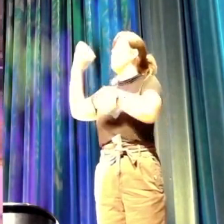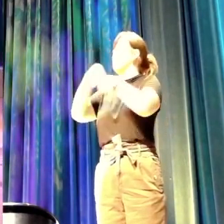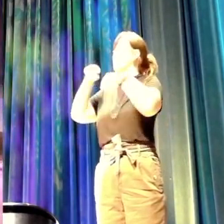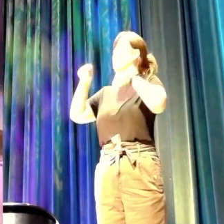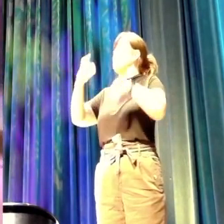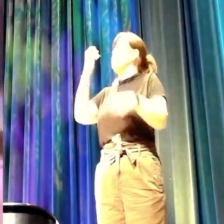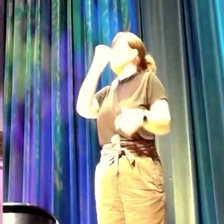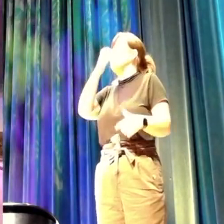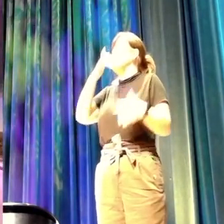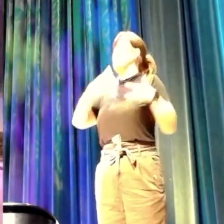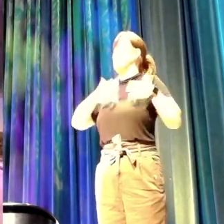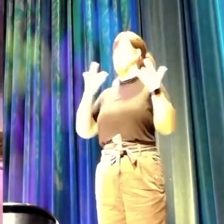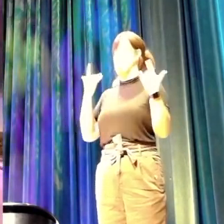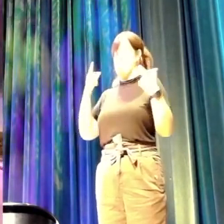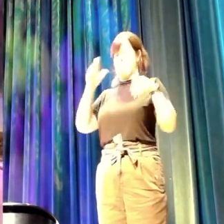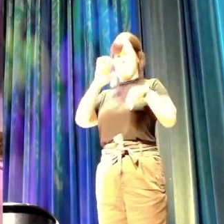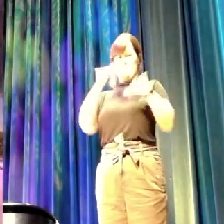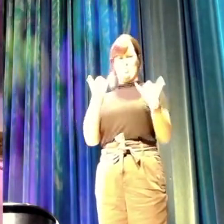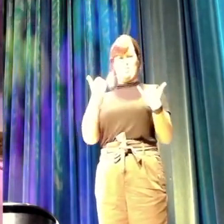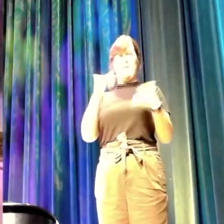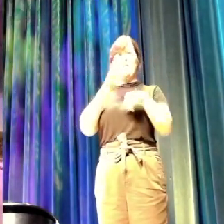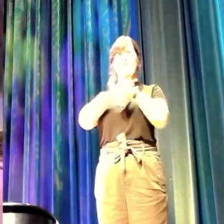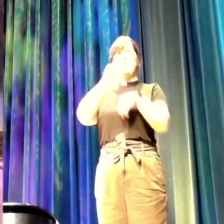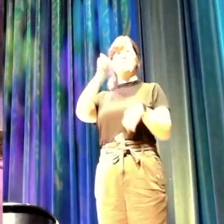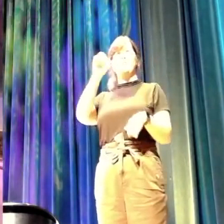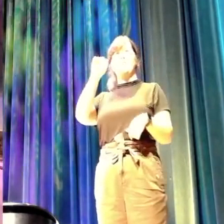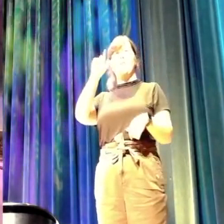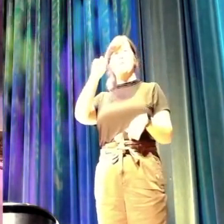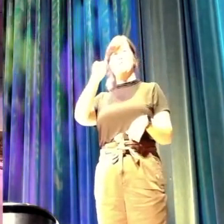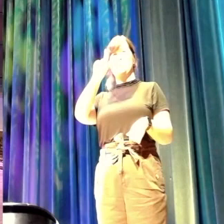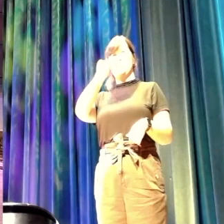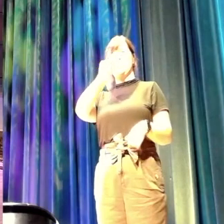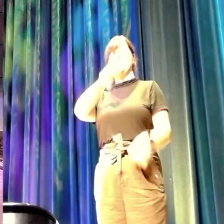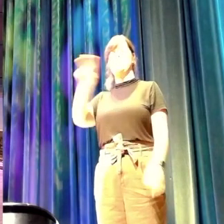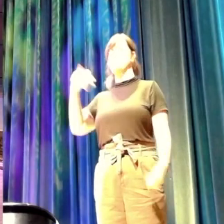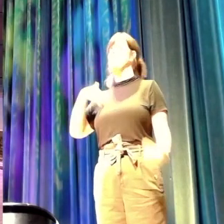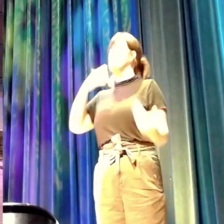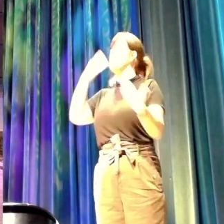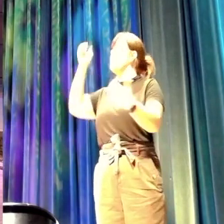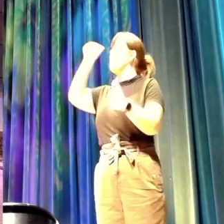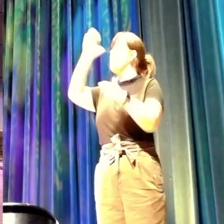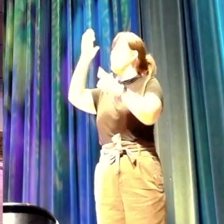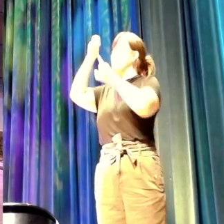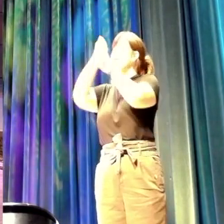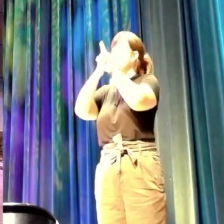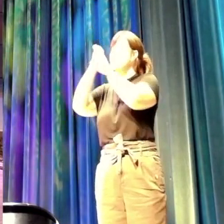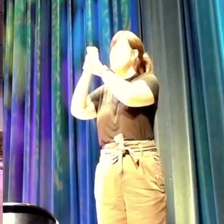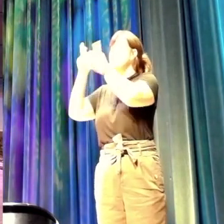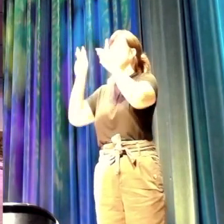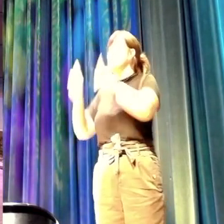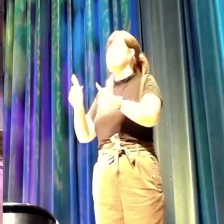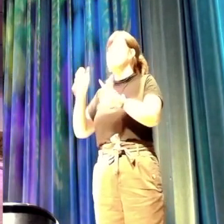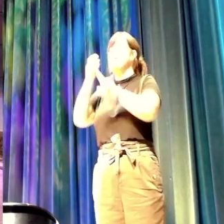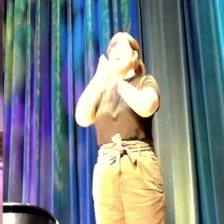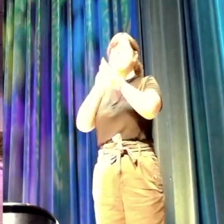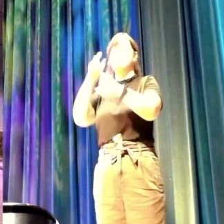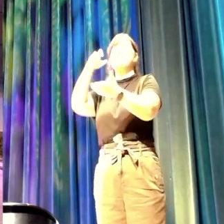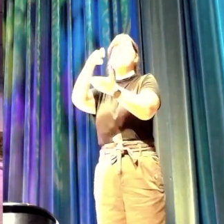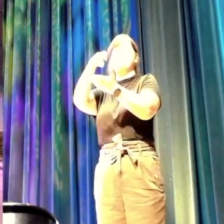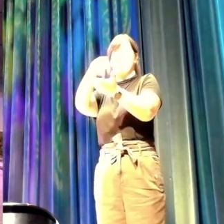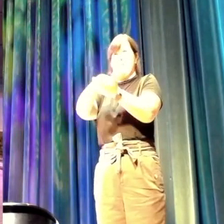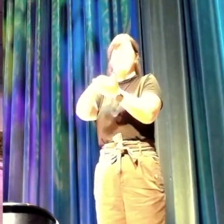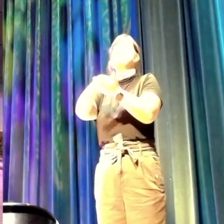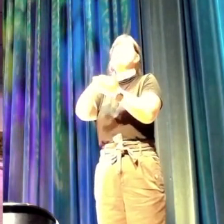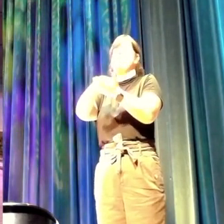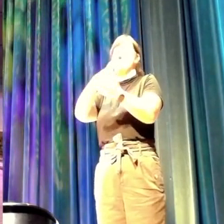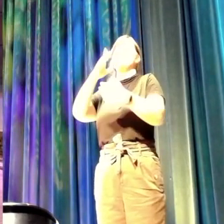This day, 10th of October, 2022. We thank you, Father, for every person, Lord God, every need will be met.